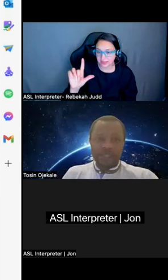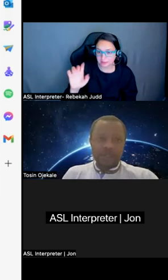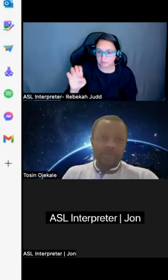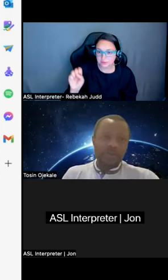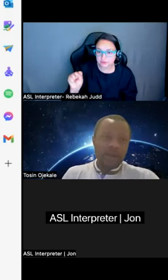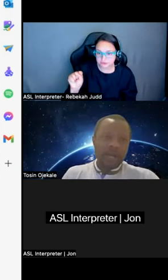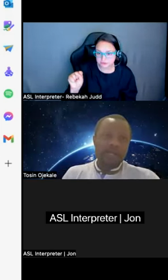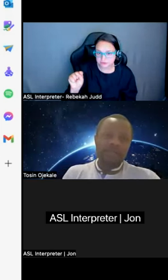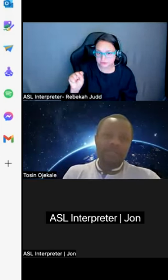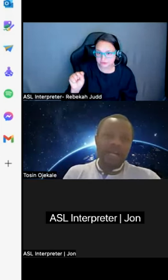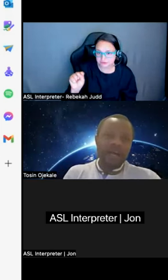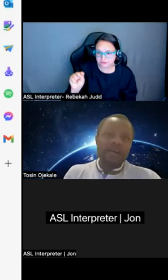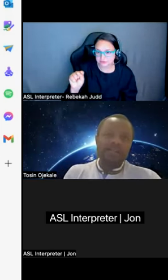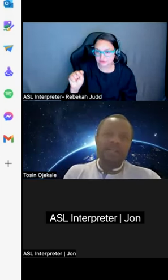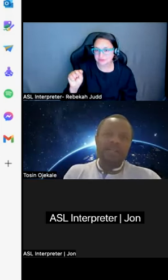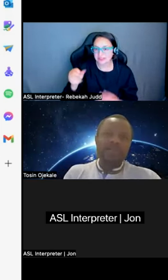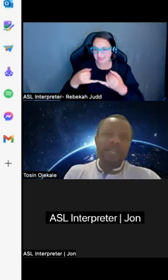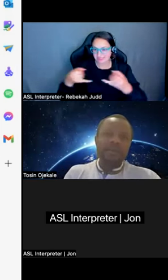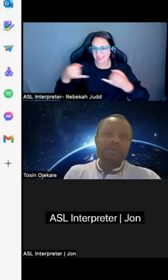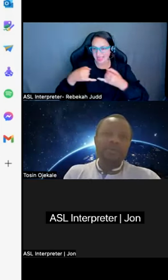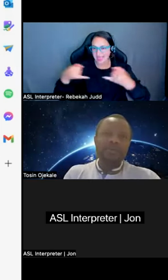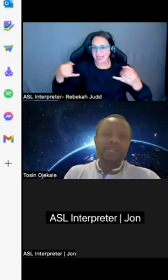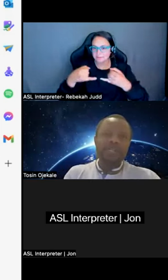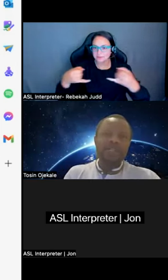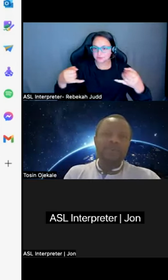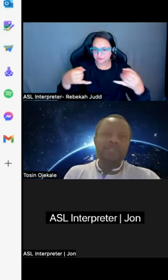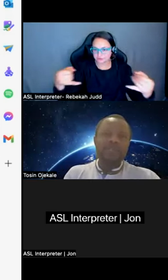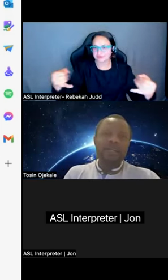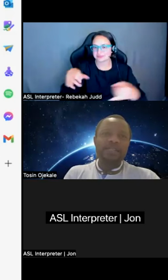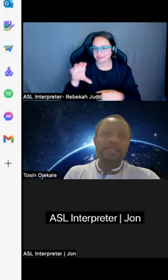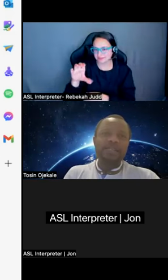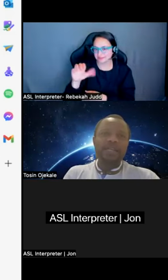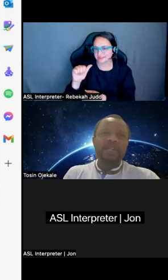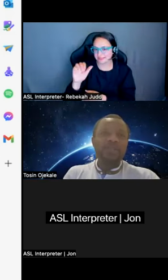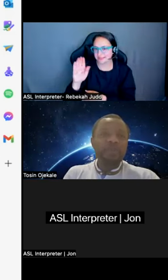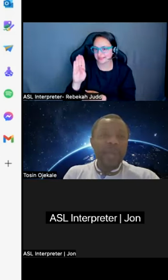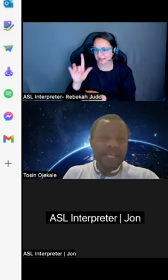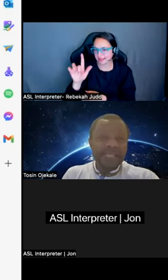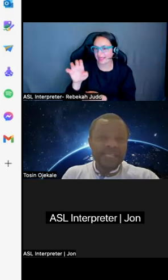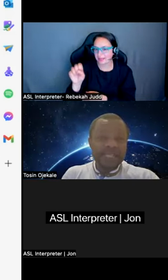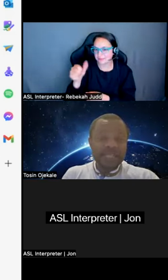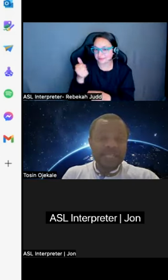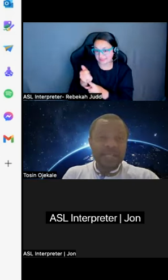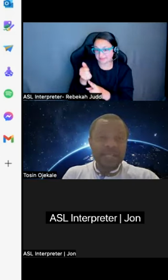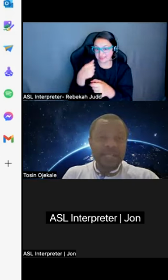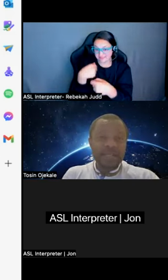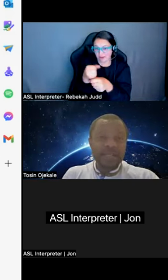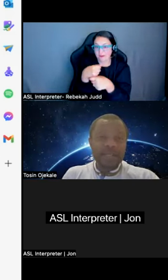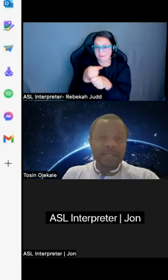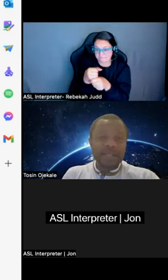from the door to the rack, to the servers, to the cables, to the network devices, to the paint.